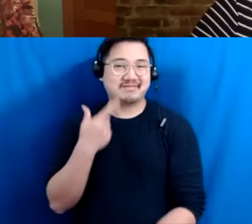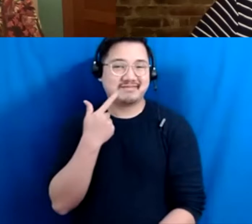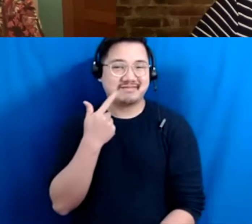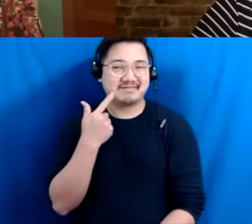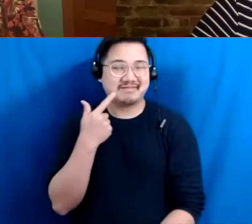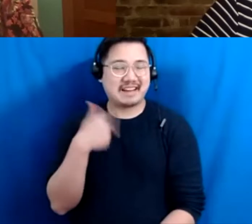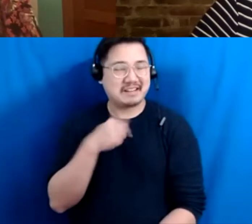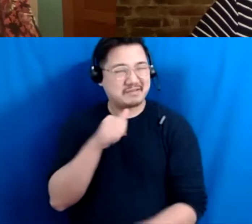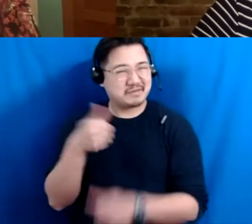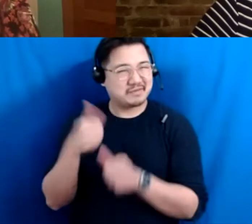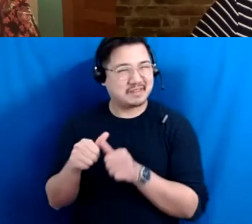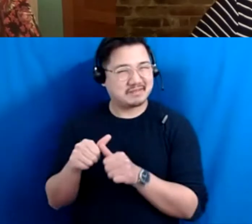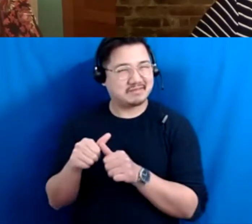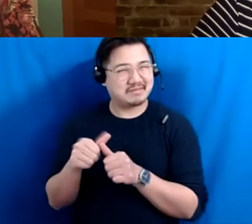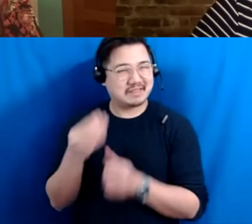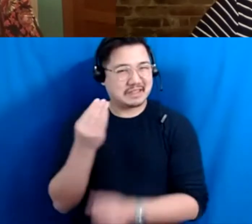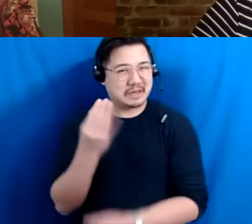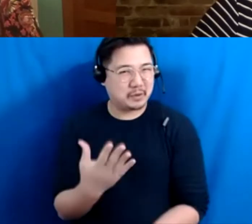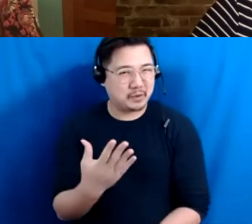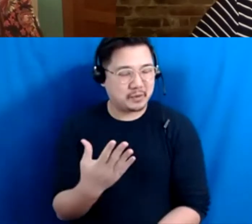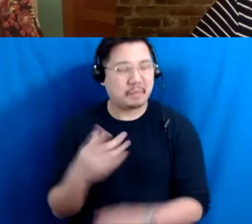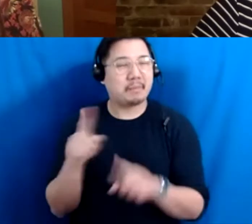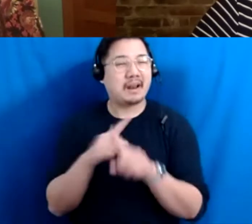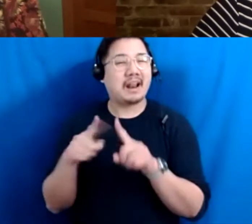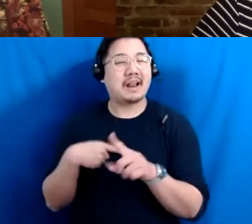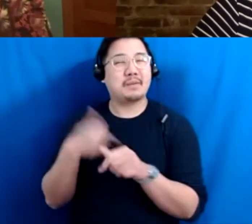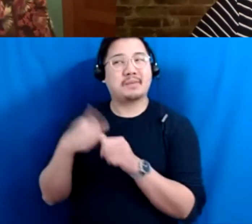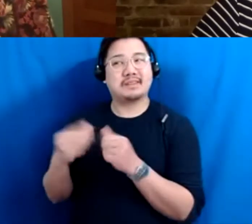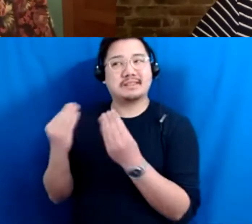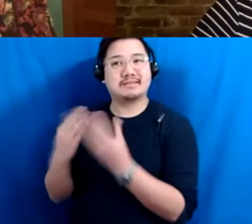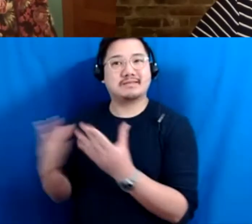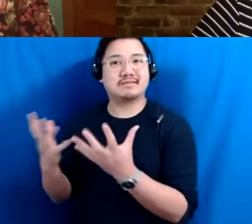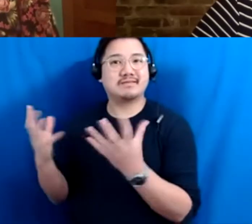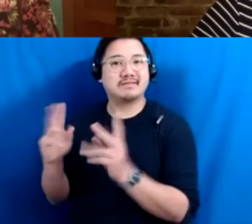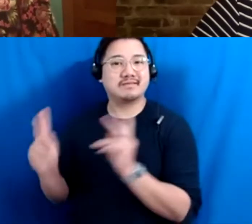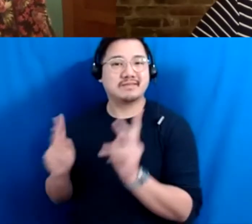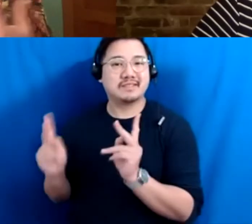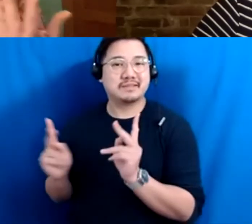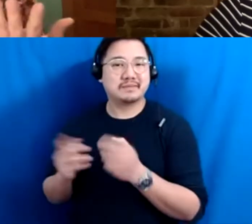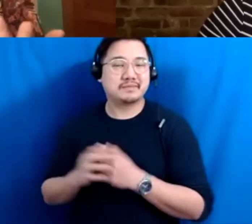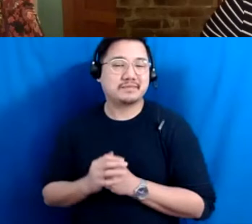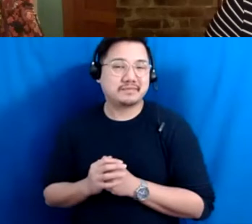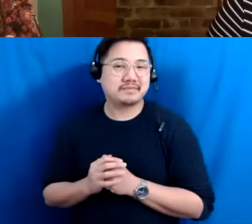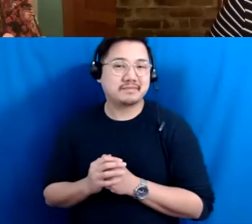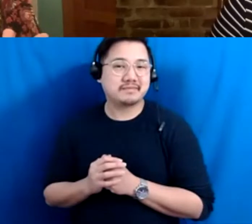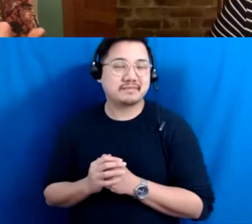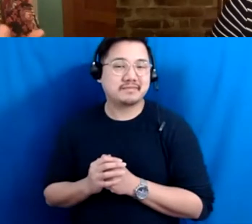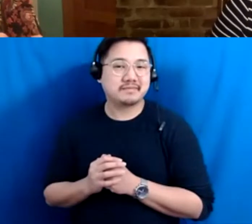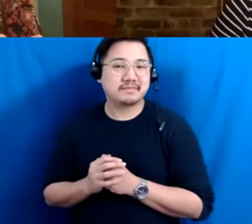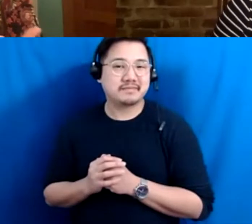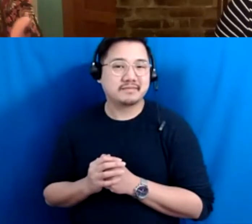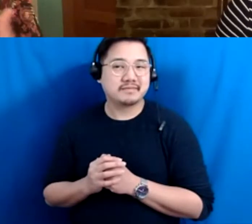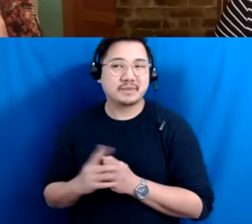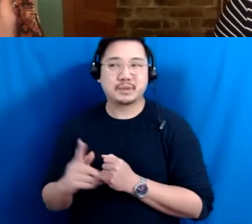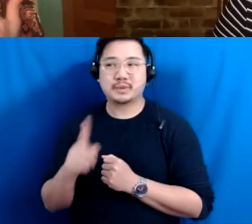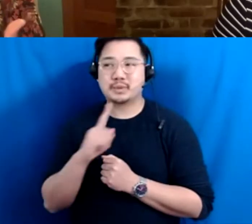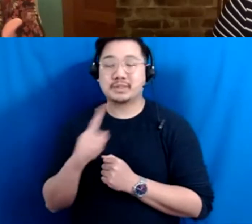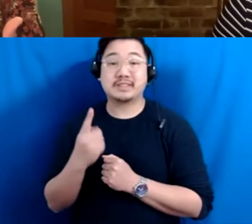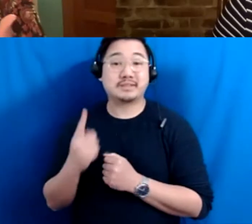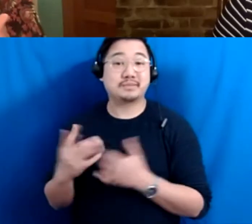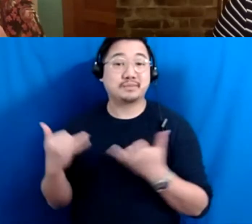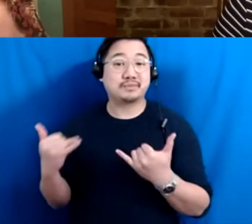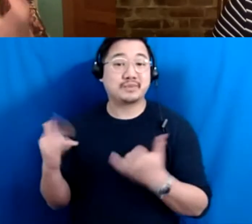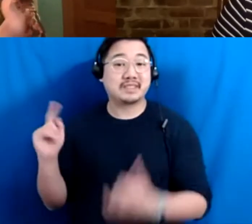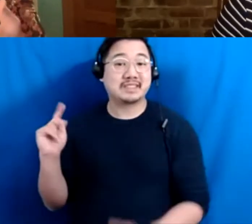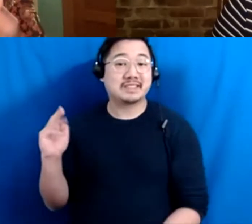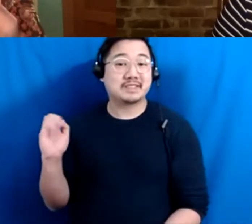don't remember telling you that, but I remember telling it to a lot of people. And the whole thing about the present tense is that I thought it's